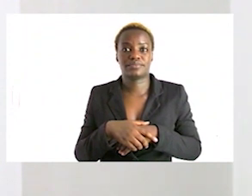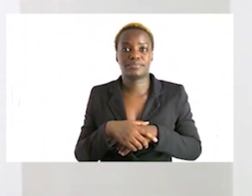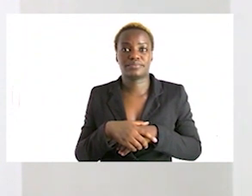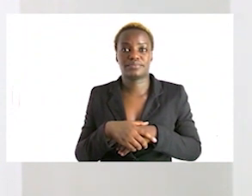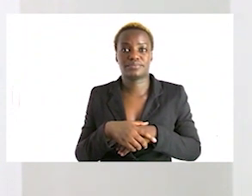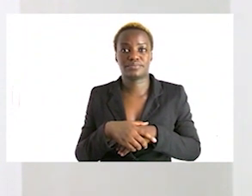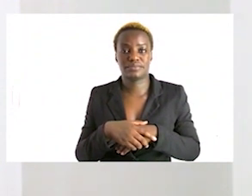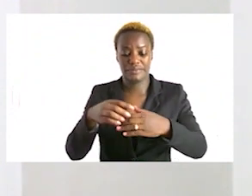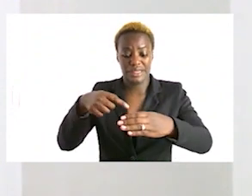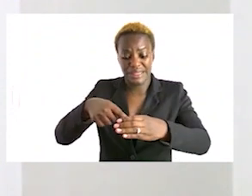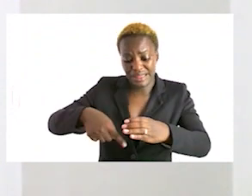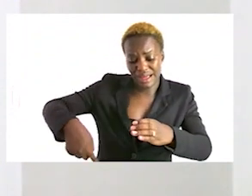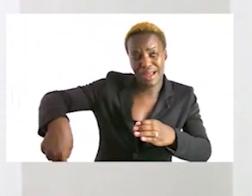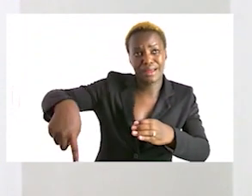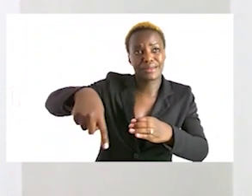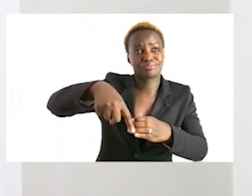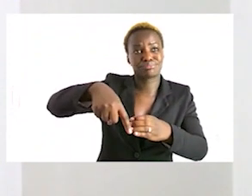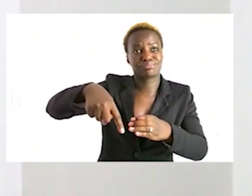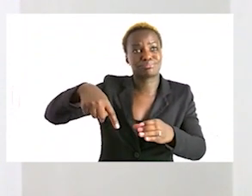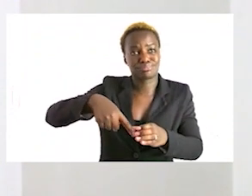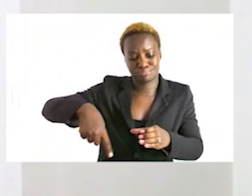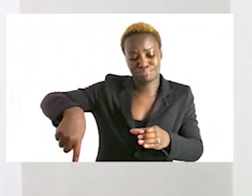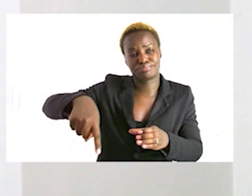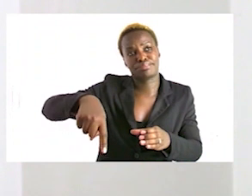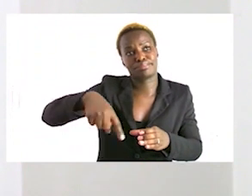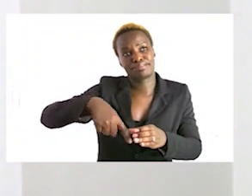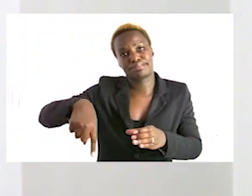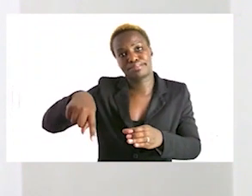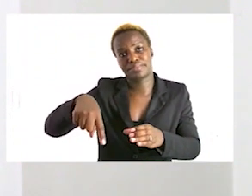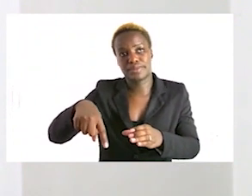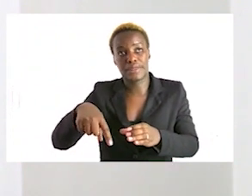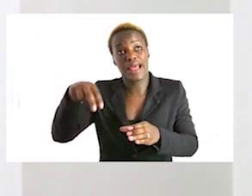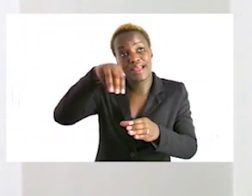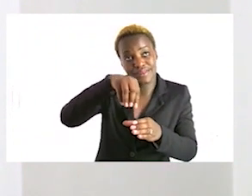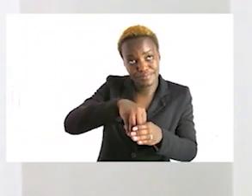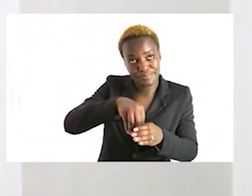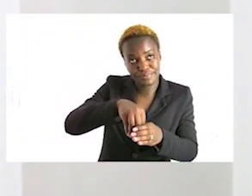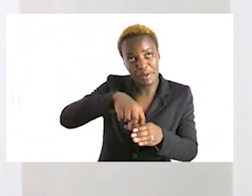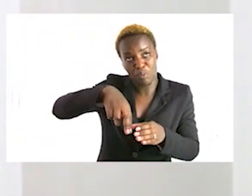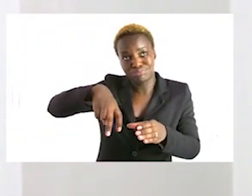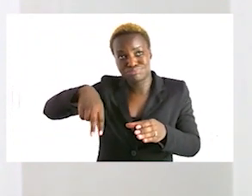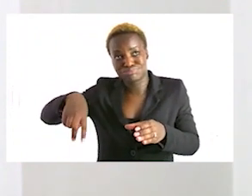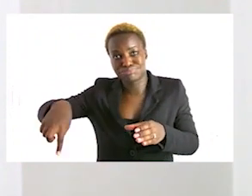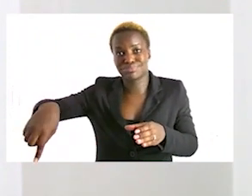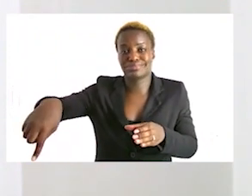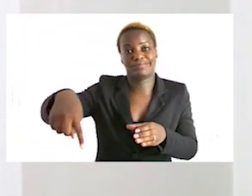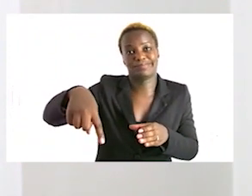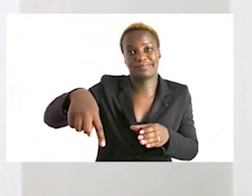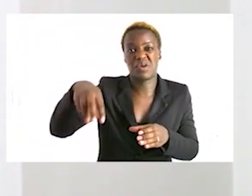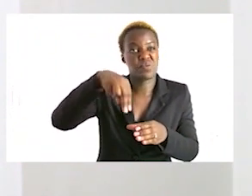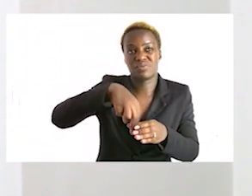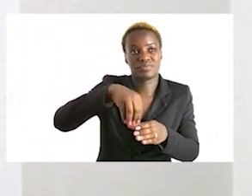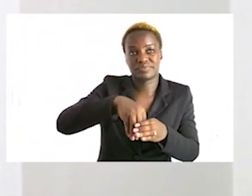is outside or in front. We can also say it moved out of the box. So it's outside. It's no longer